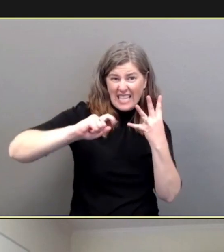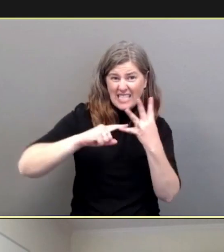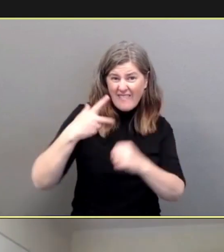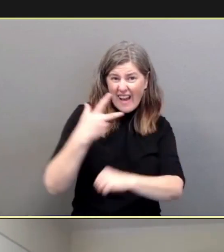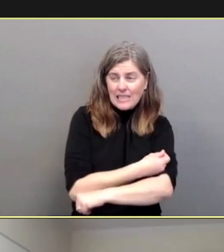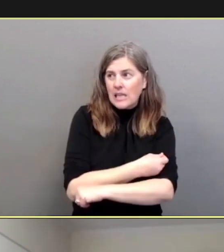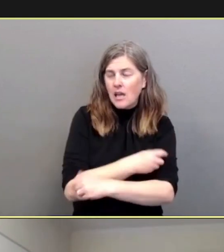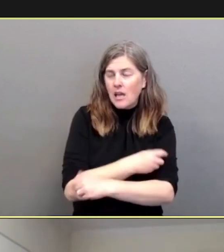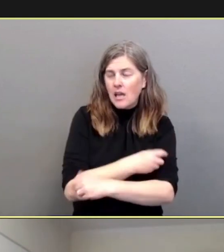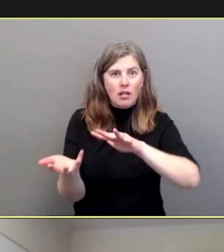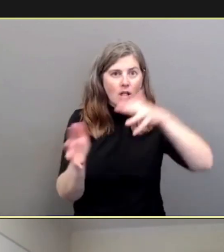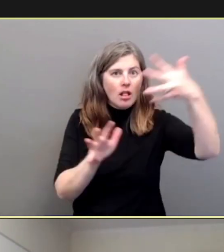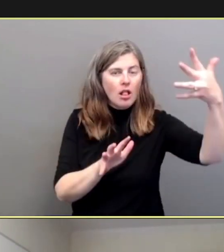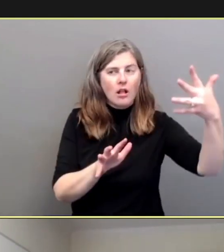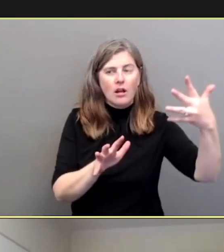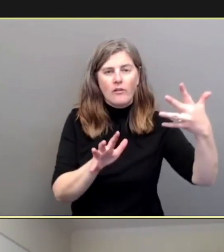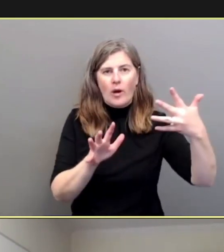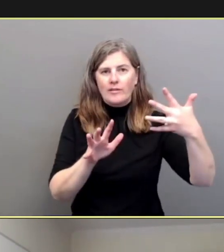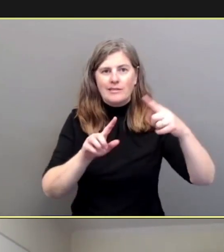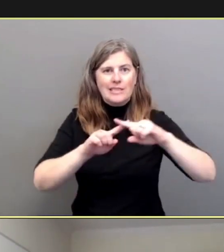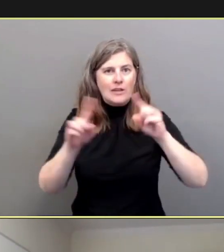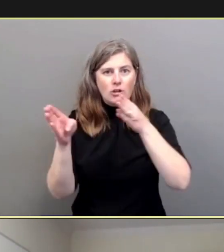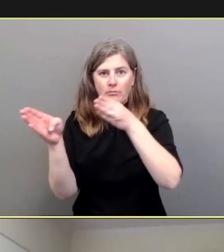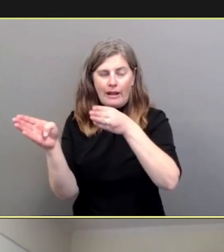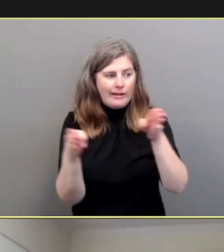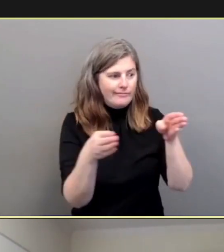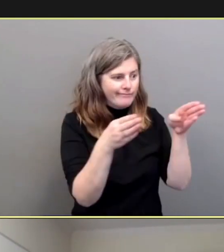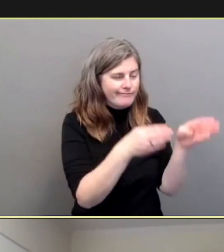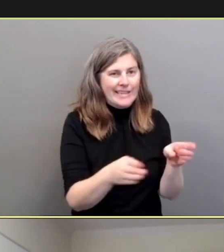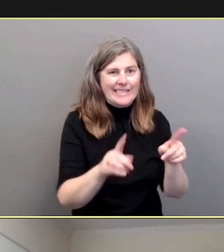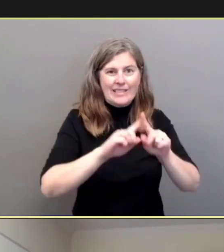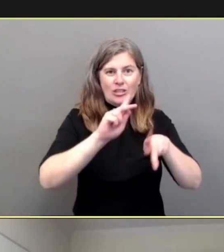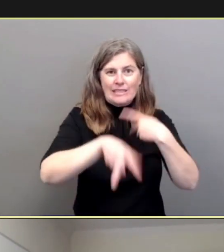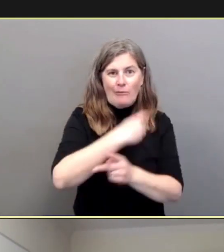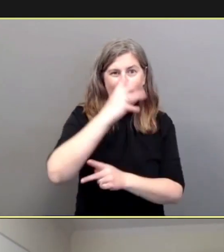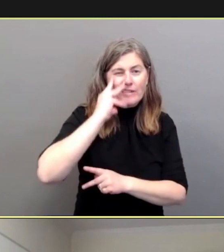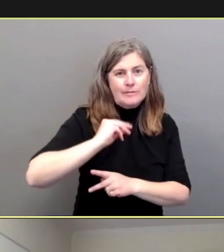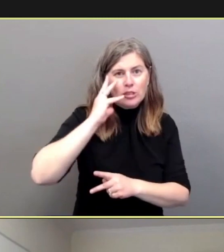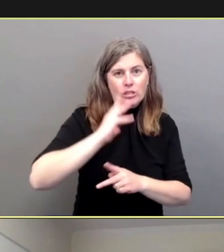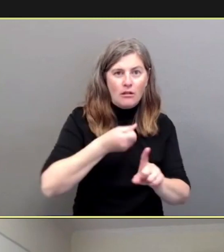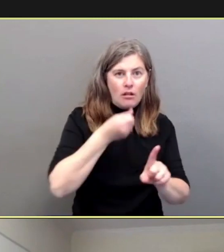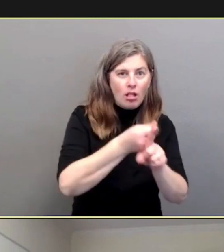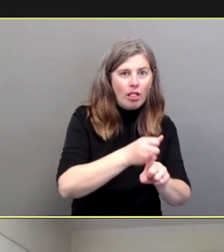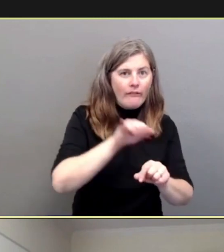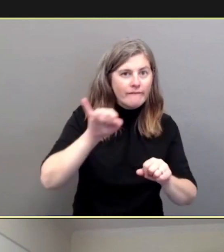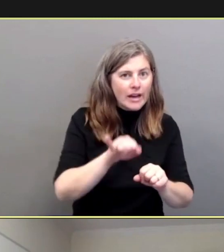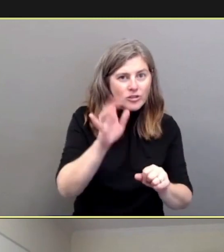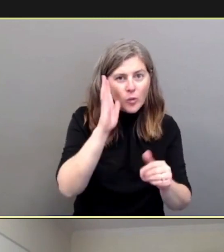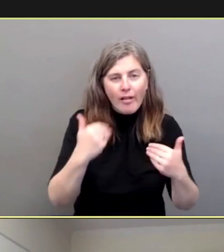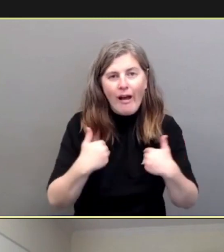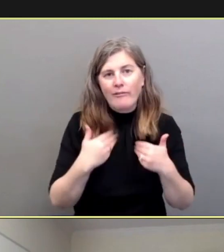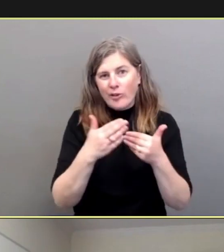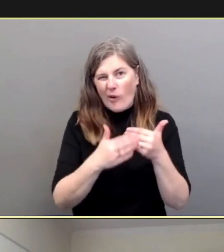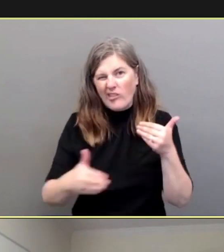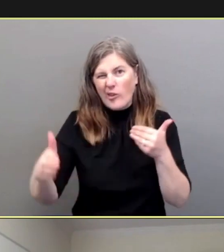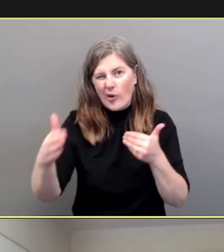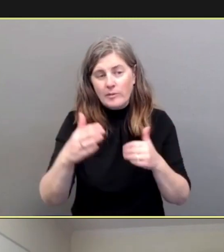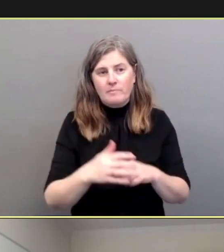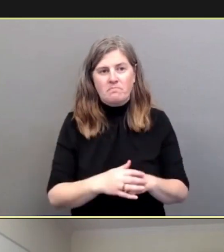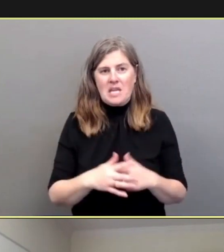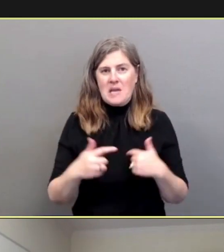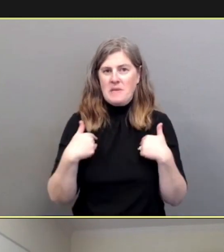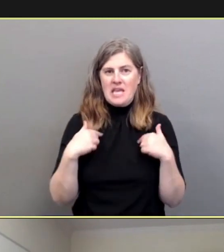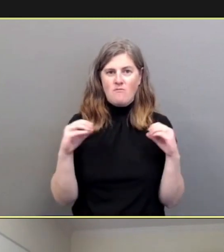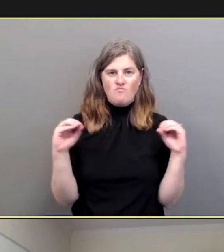all up for a different kind of coronavirus infection going forward. I don't